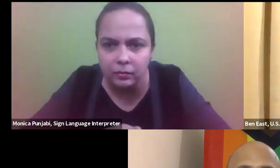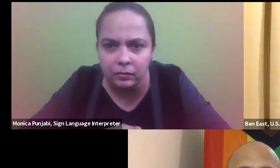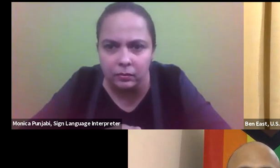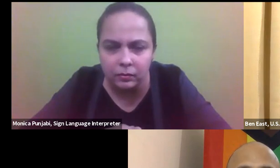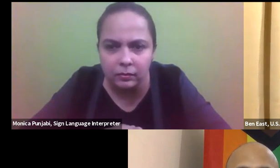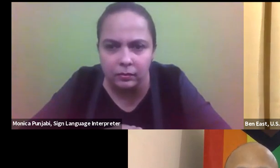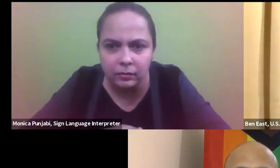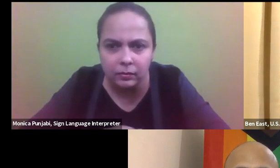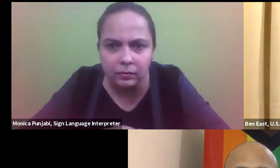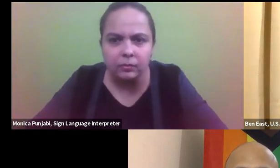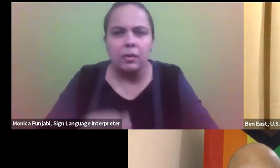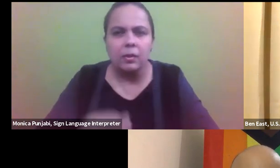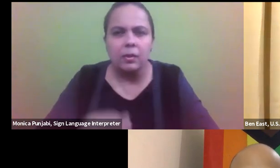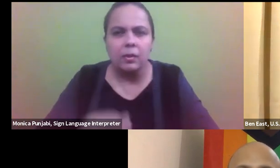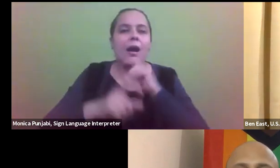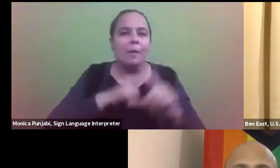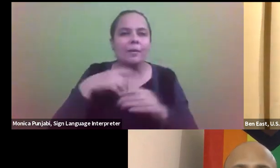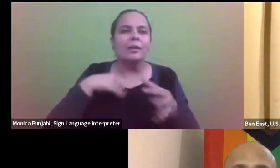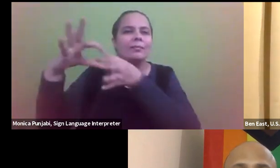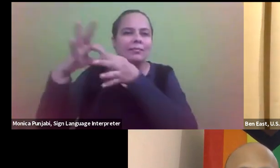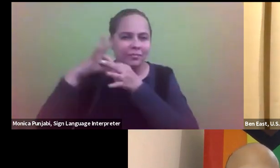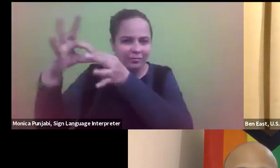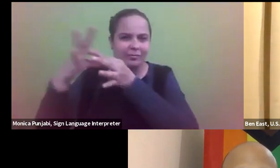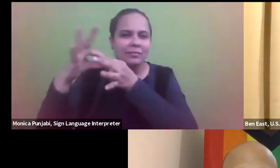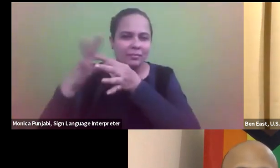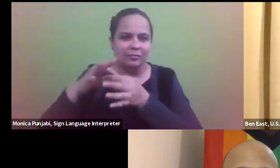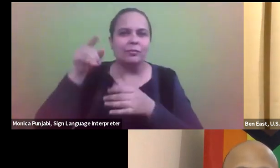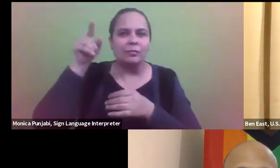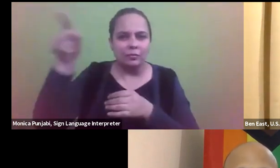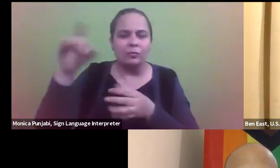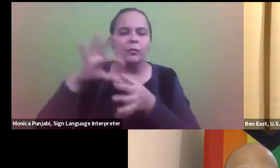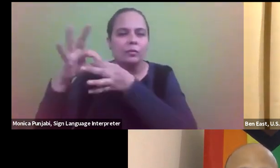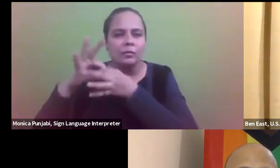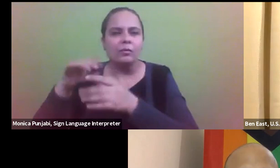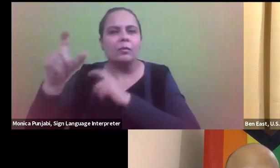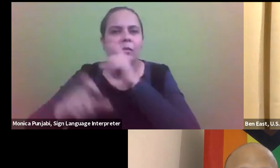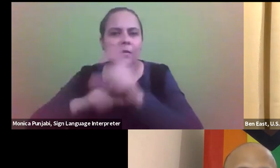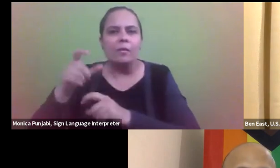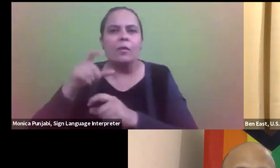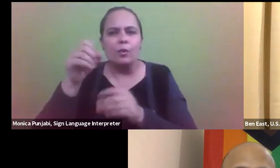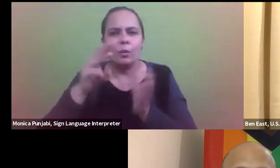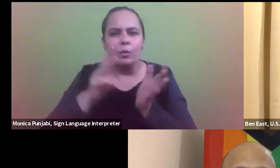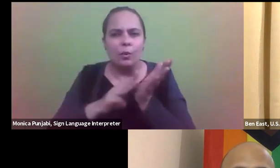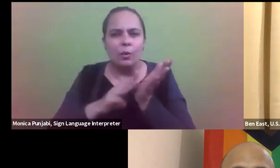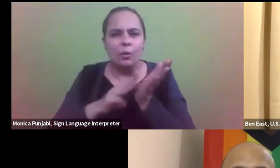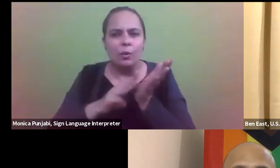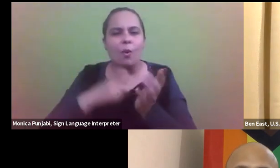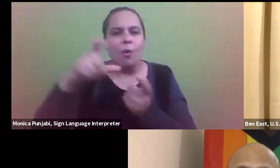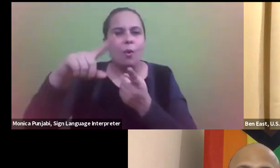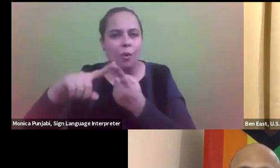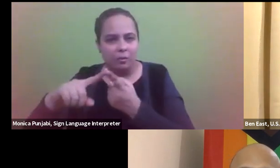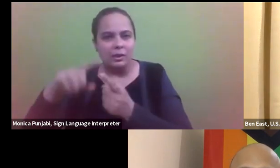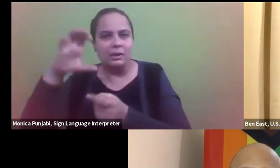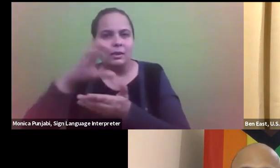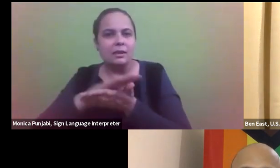inclusion work which I was doing. She introduced me to the National Gay and Lesbian Chamber of Commerce, NGLCC, and other diversity chamber of commerces. And I was